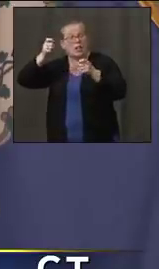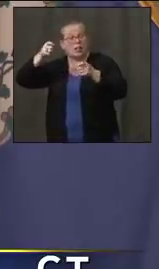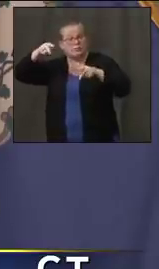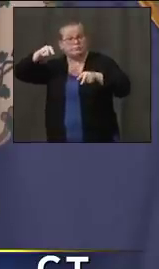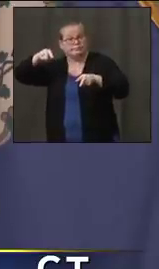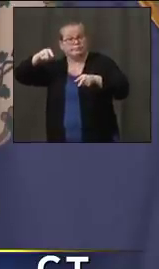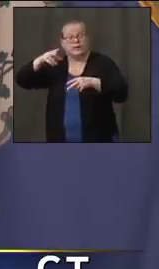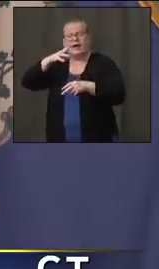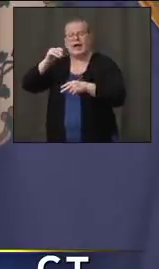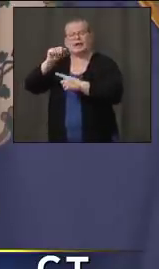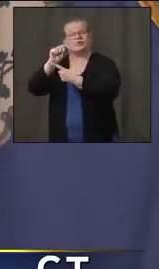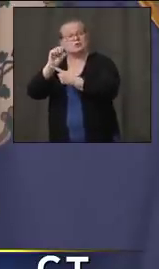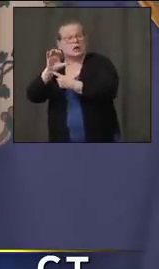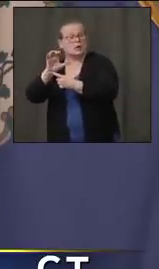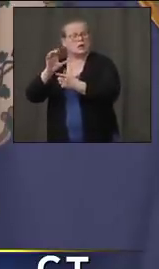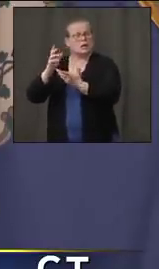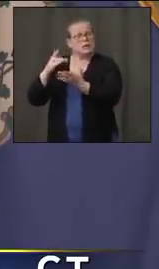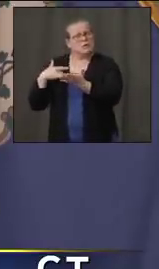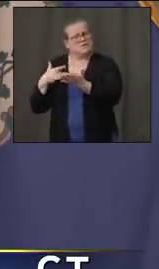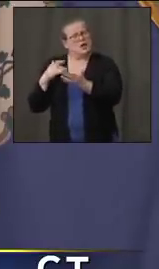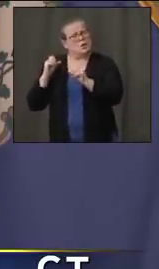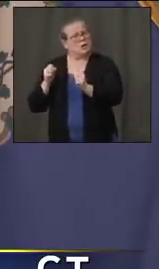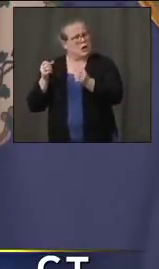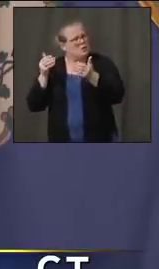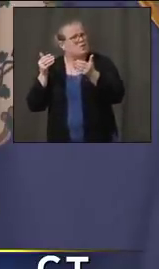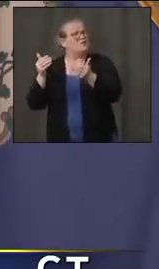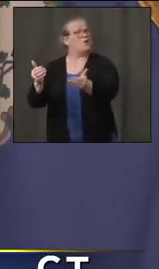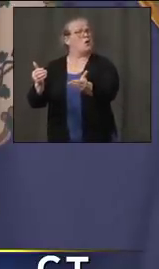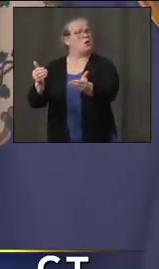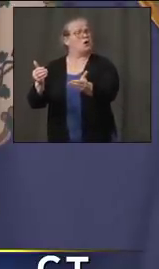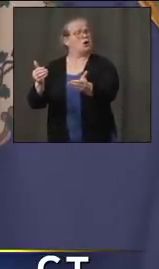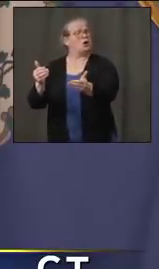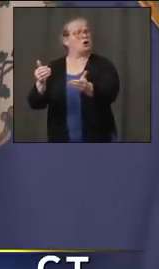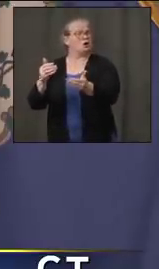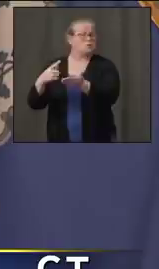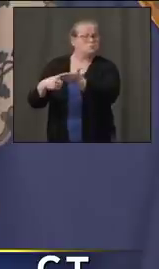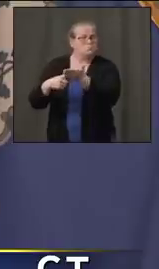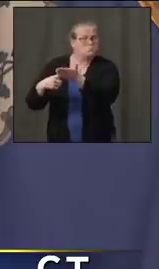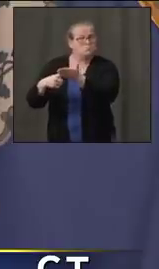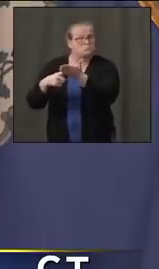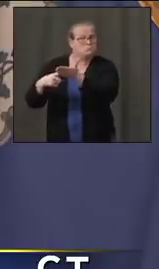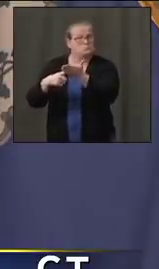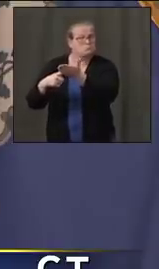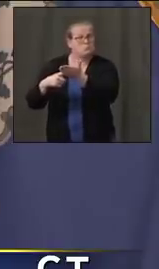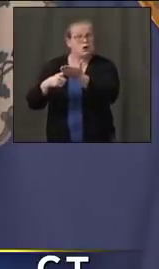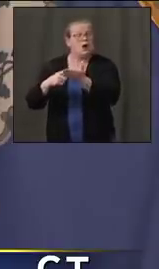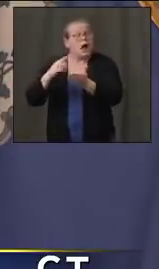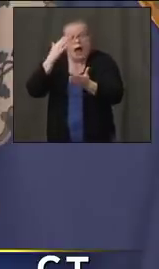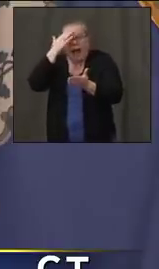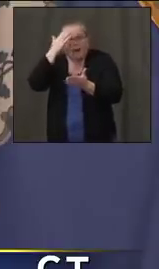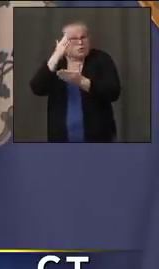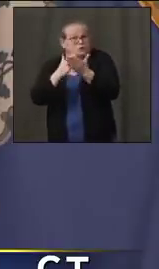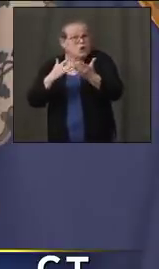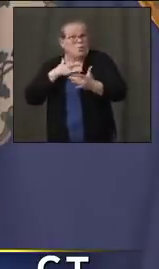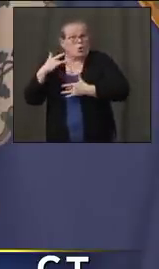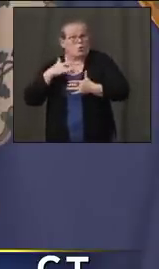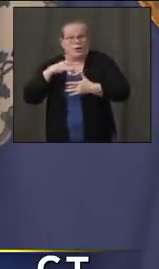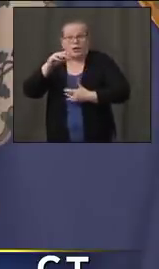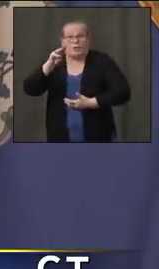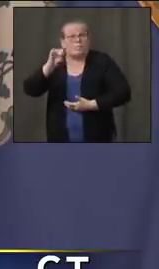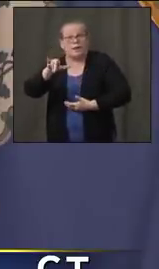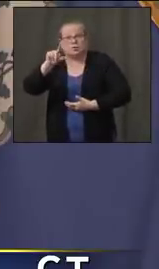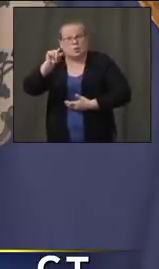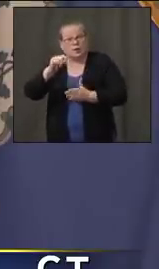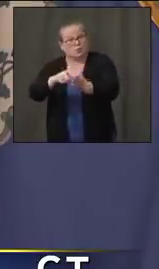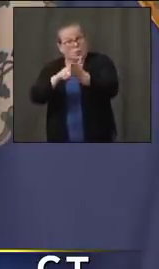we can go forward with that, but we'd like to hear your feedback. I know there was some worry that, look, nobody has to open on May 20th, but people